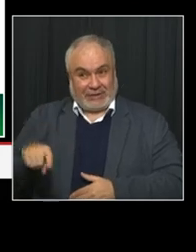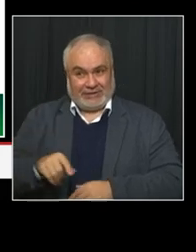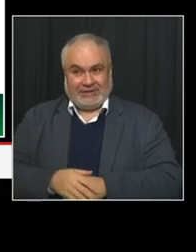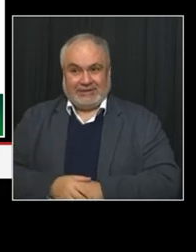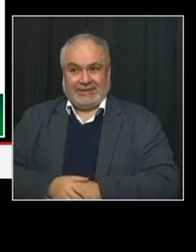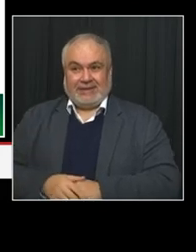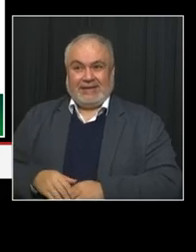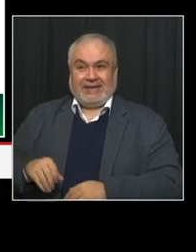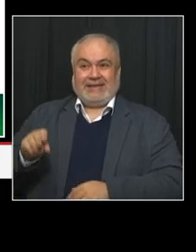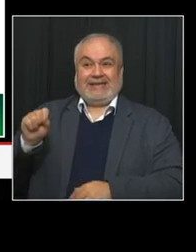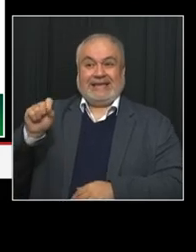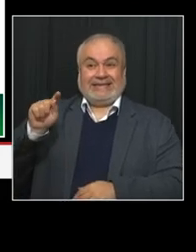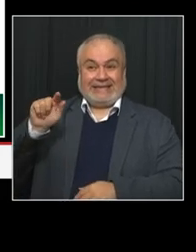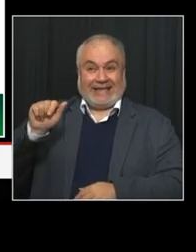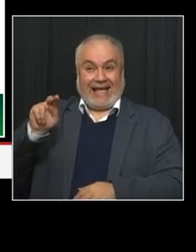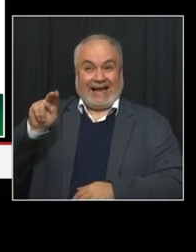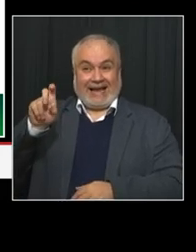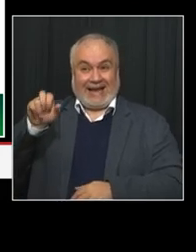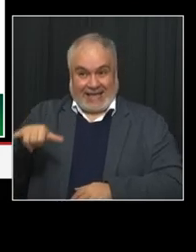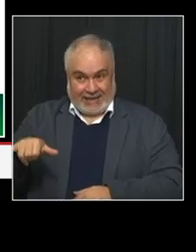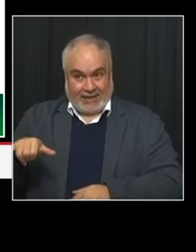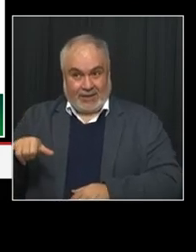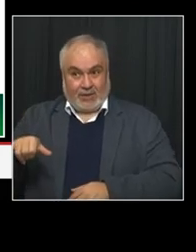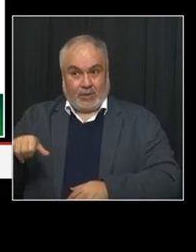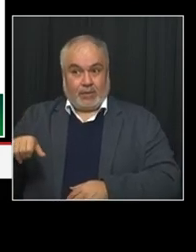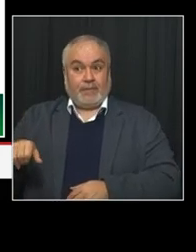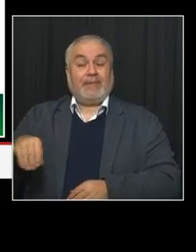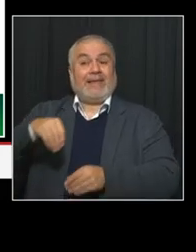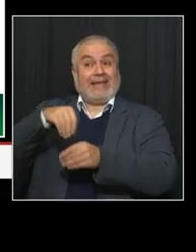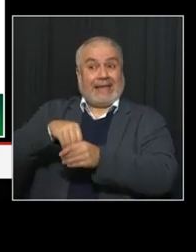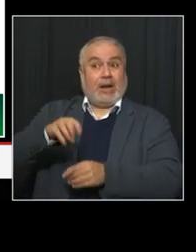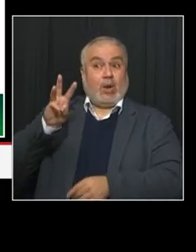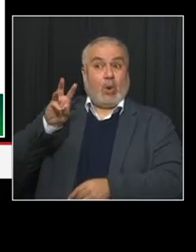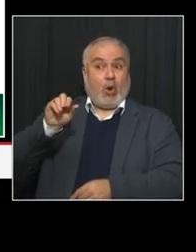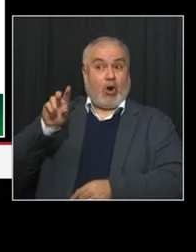Go ahead, Stanley. We can hear you. Give us your question.